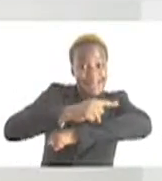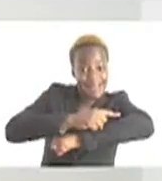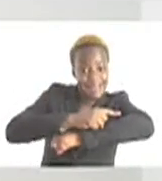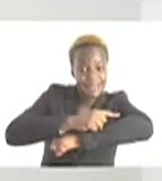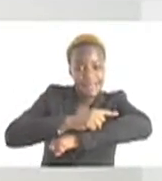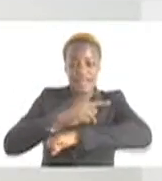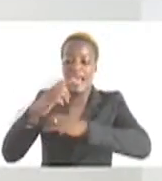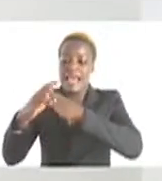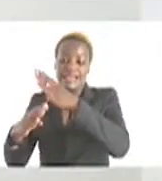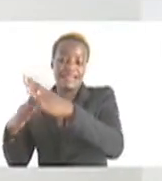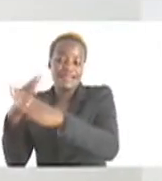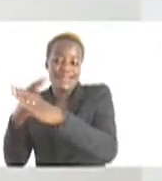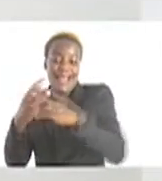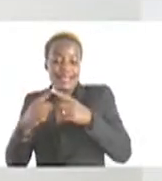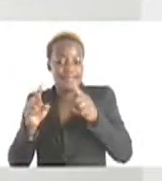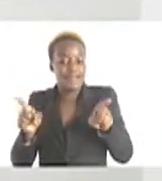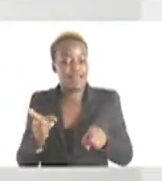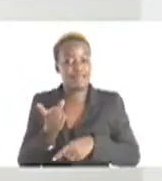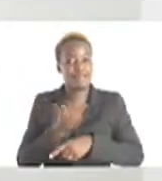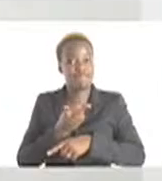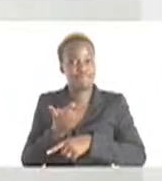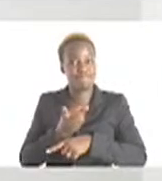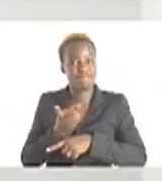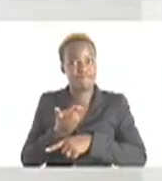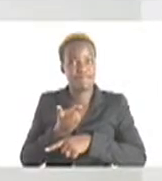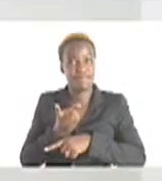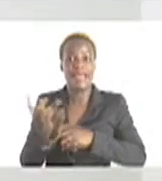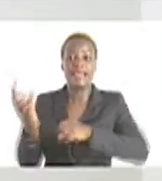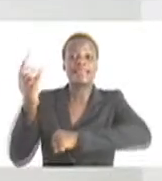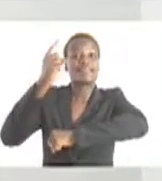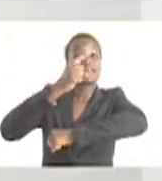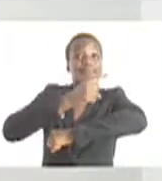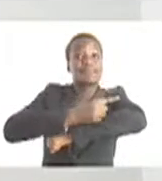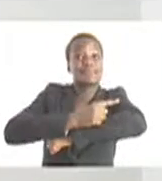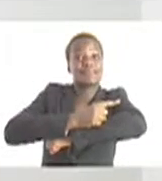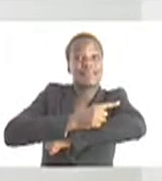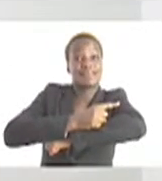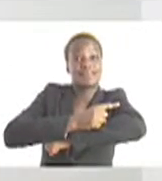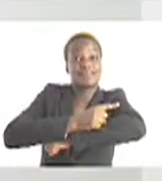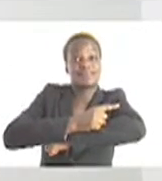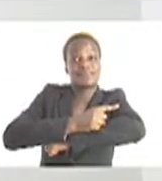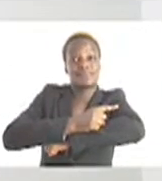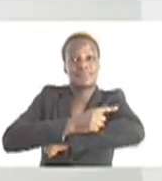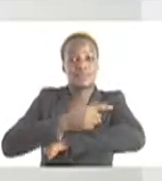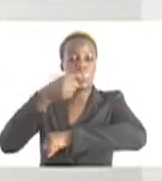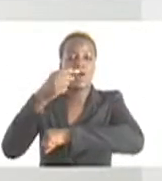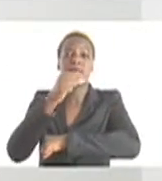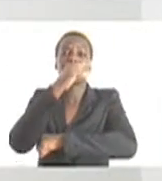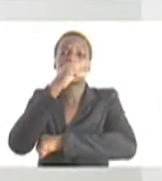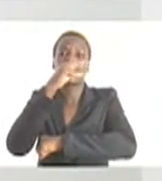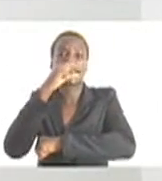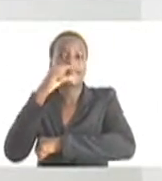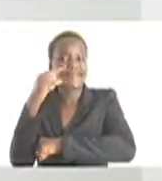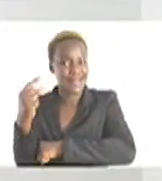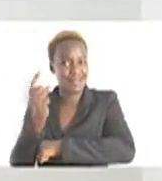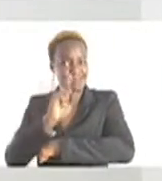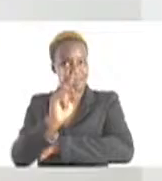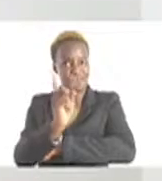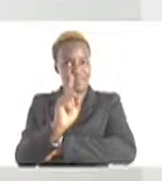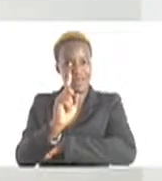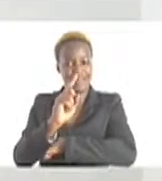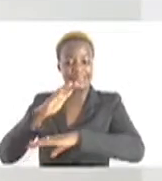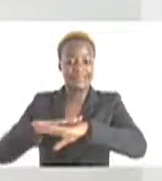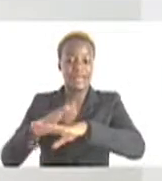date. Okay, when we are referring to the day of the month, we have to mention the day's name. For